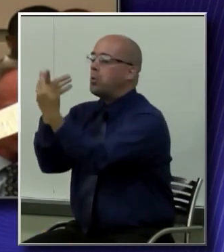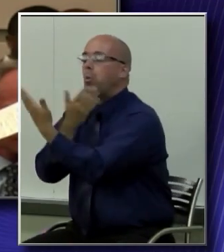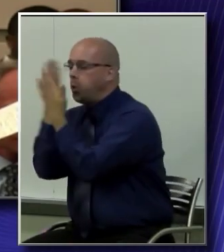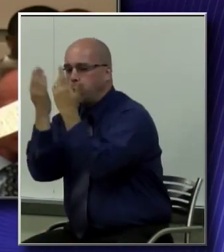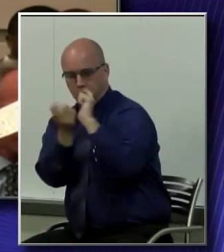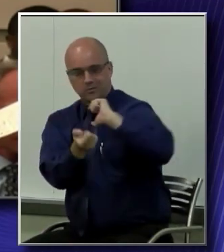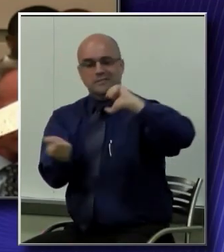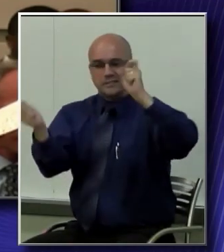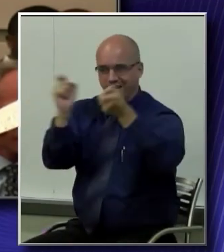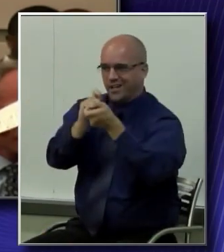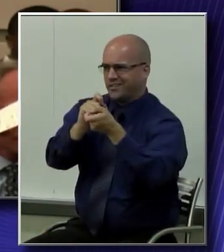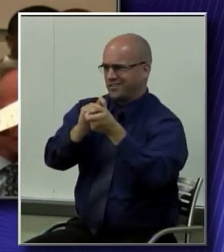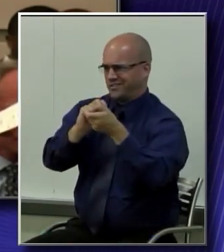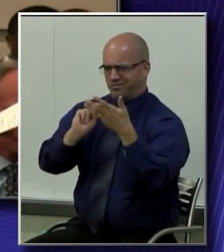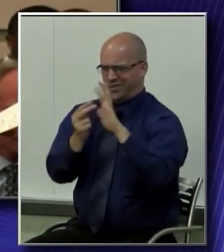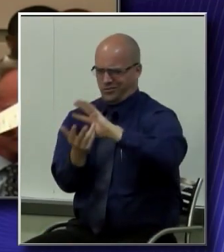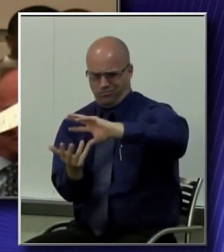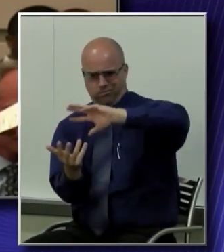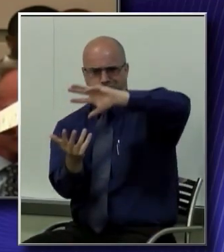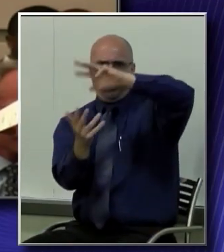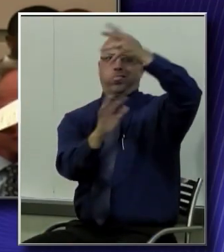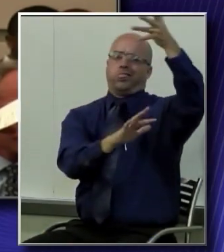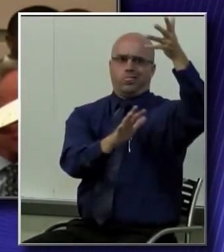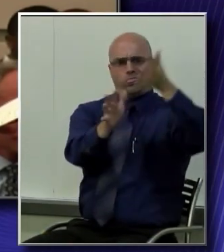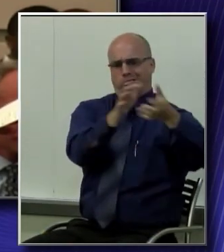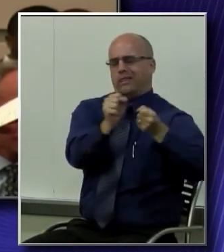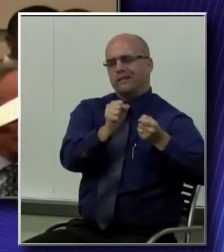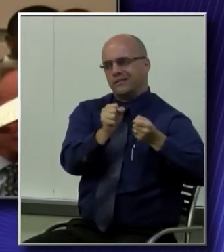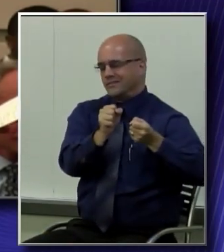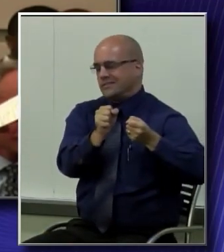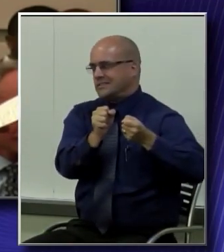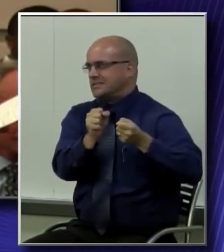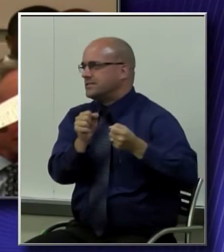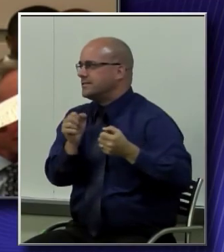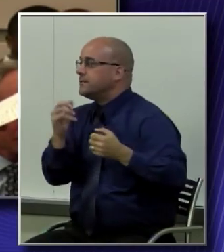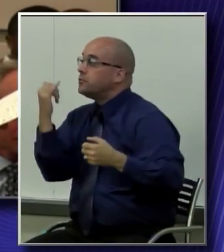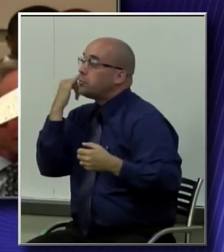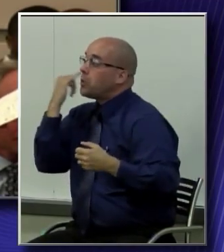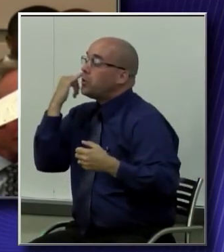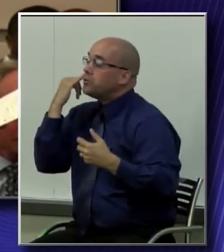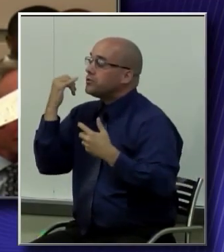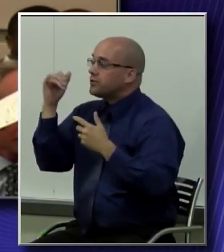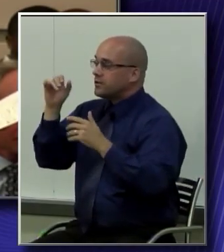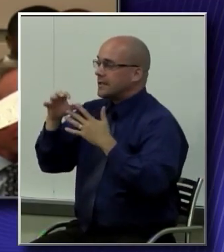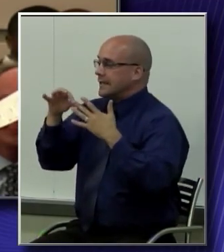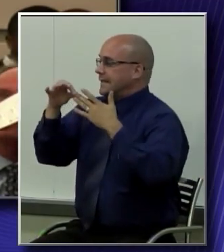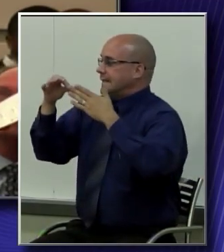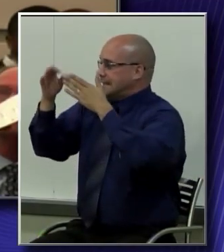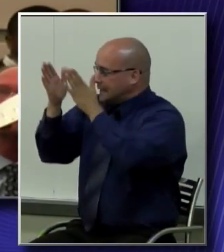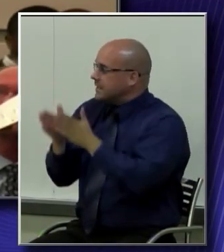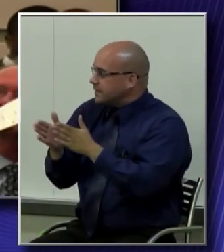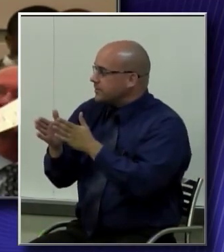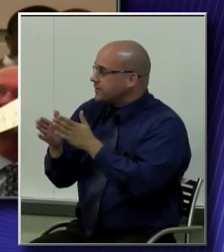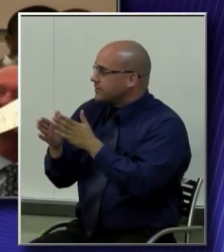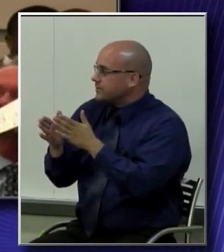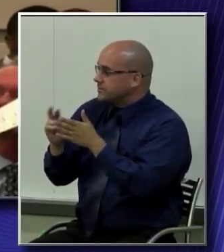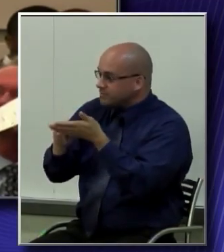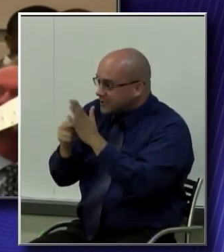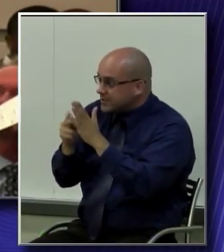is chaotic and destructive. In university leadership, more than change, we need